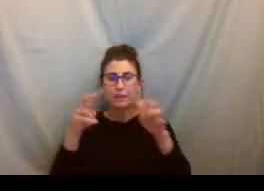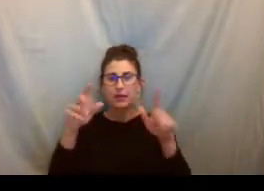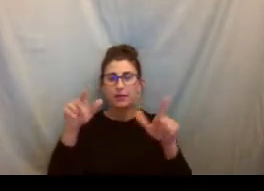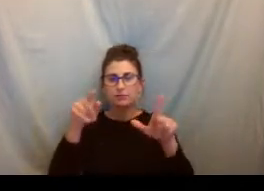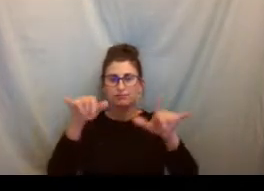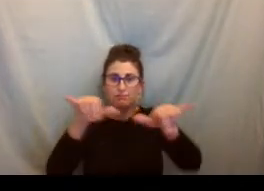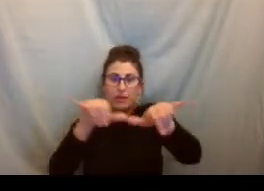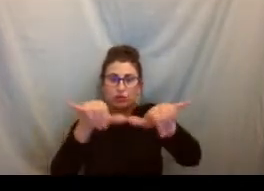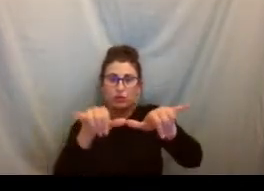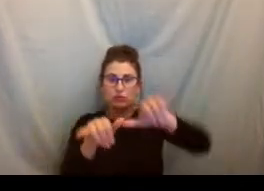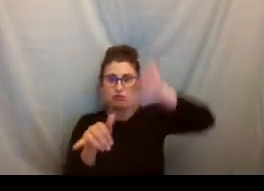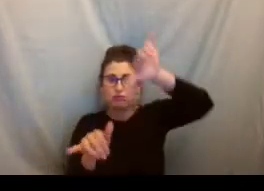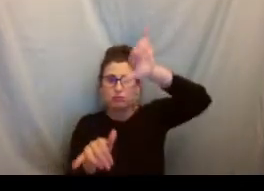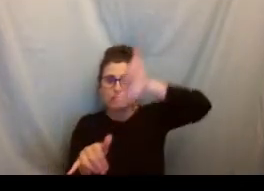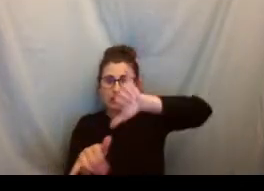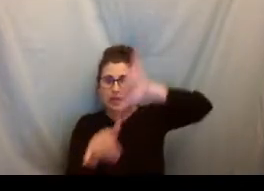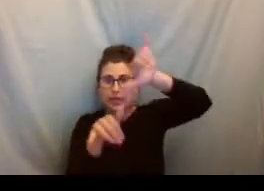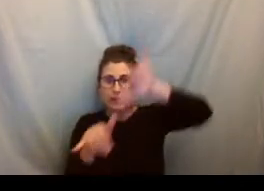keep going.